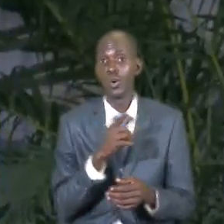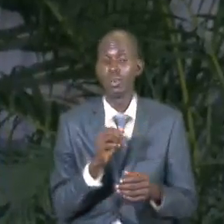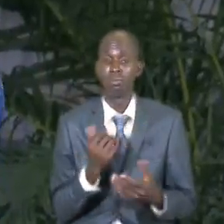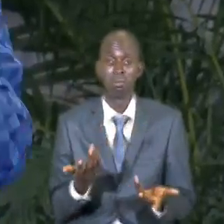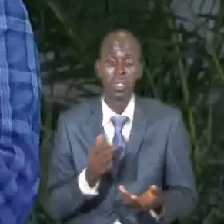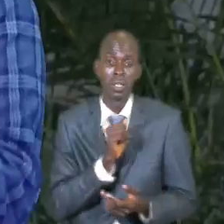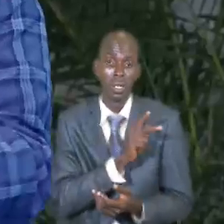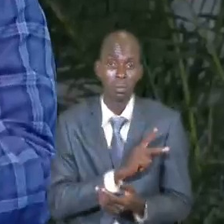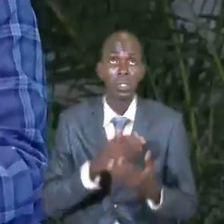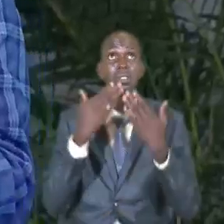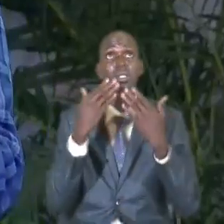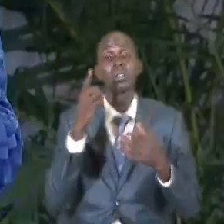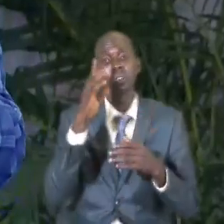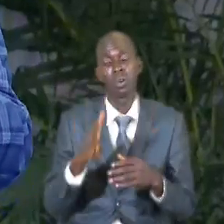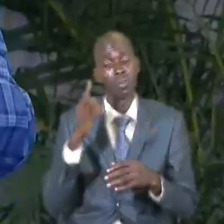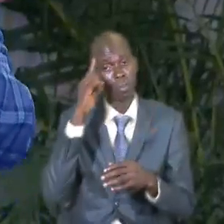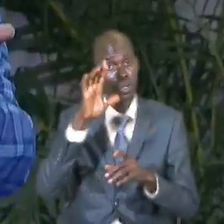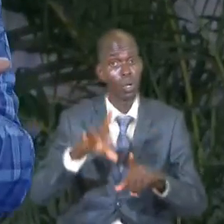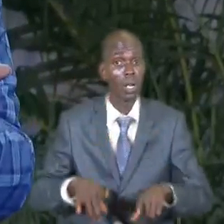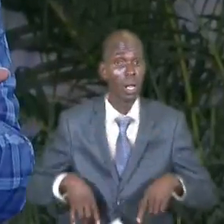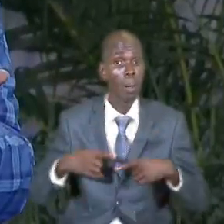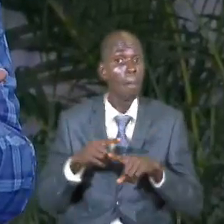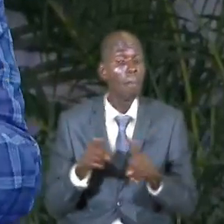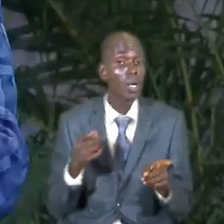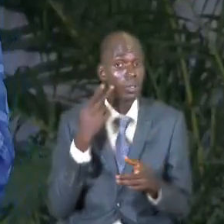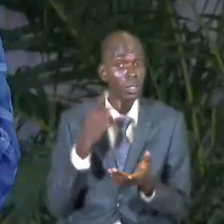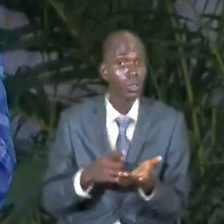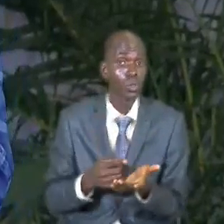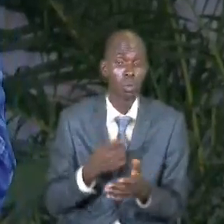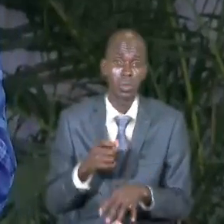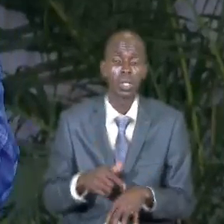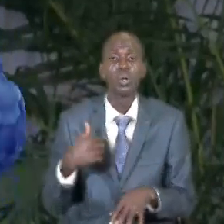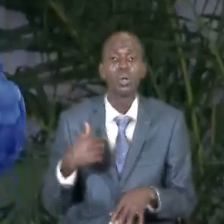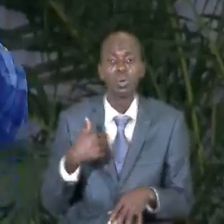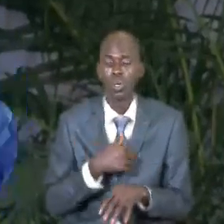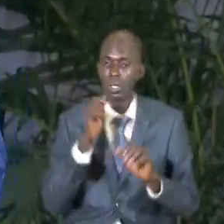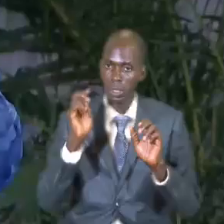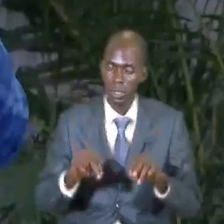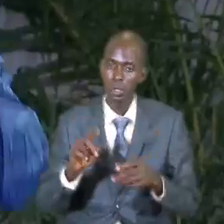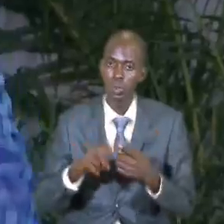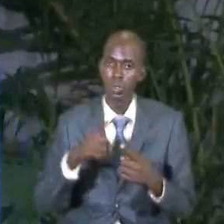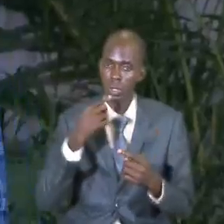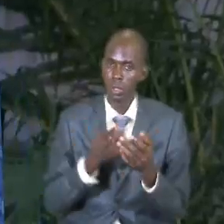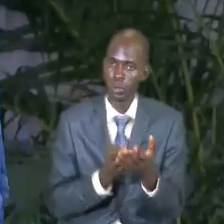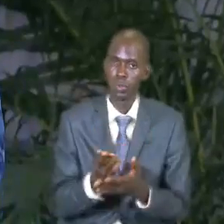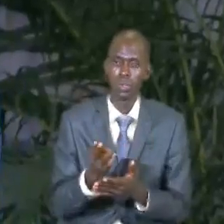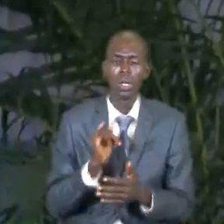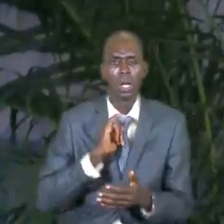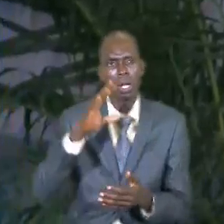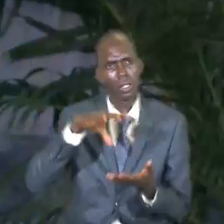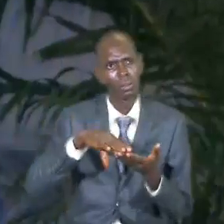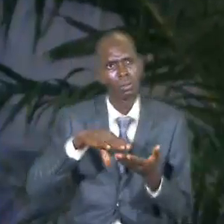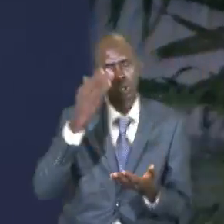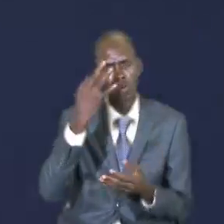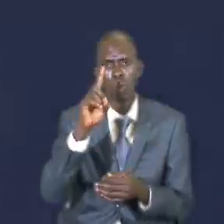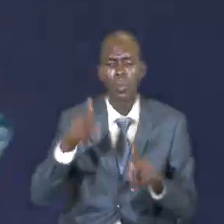But you know, sometimes we can be sincere. I learned of a particular person on the football field. He